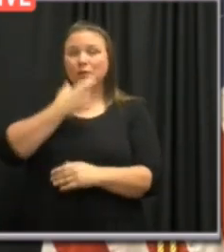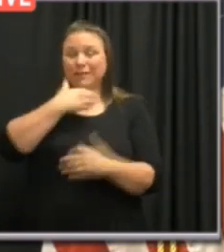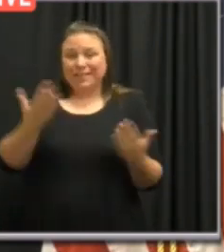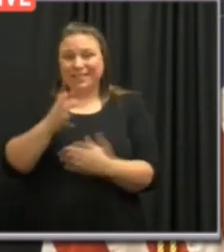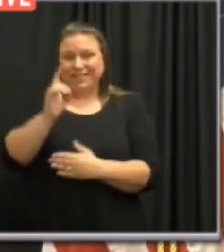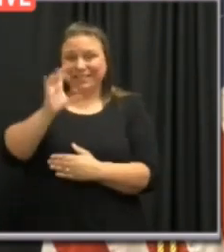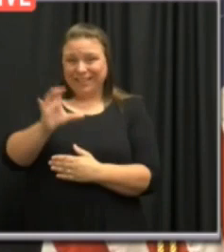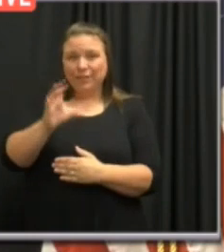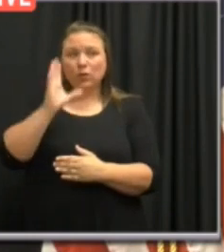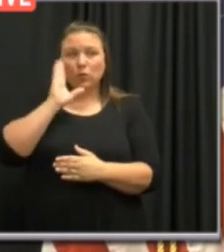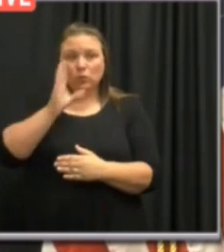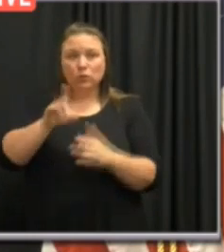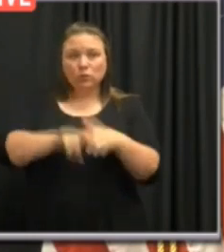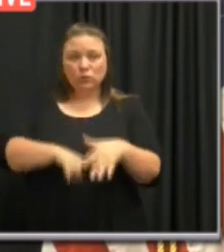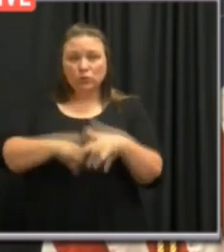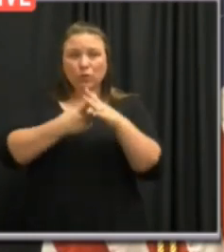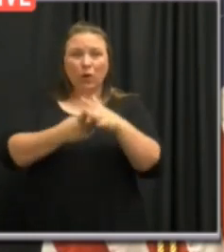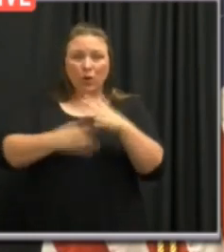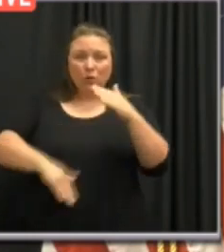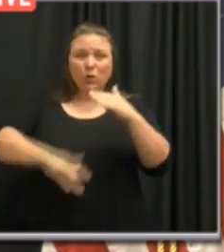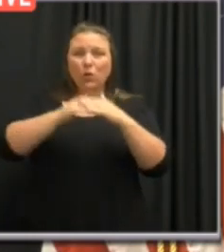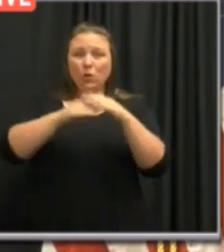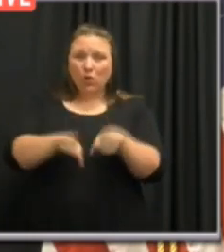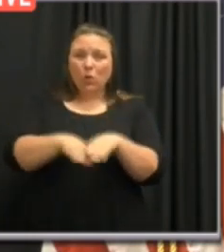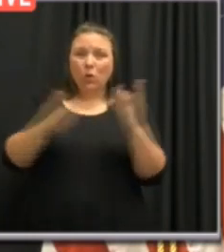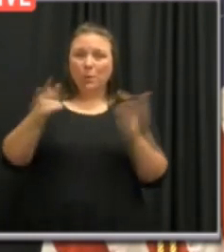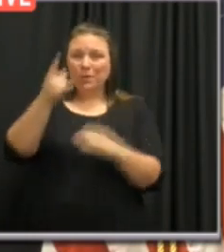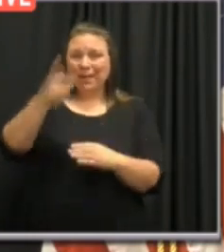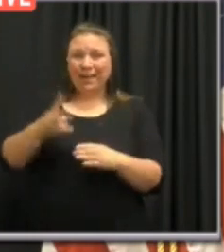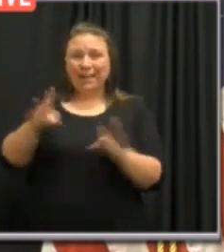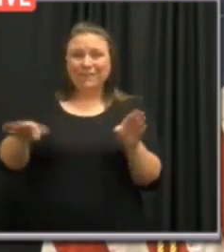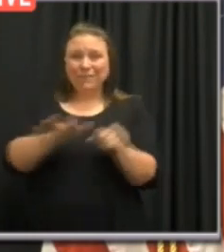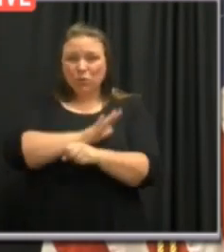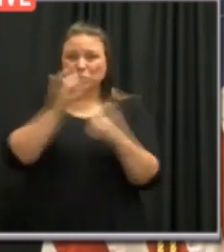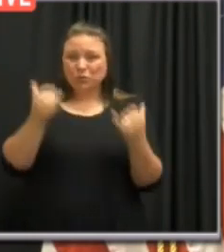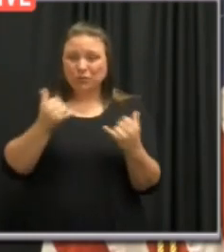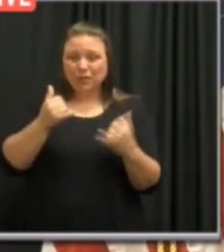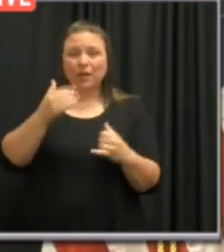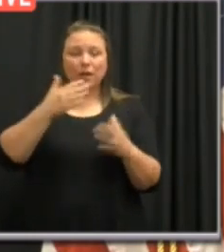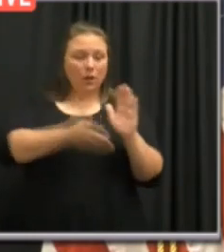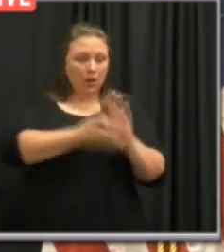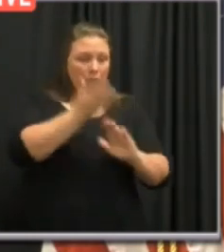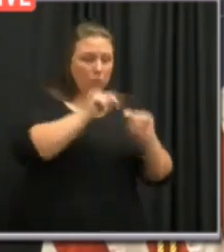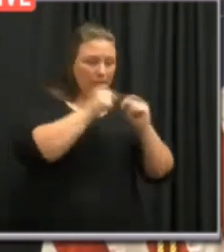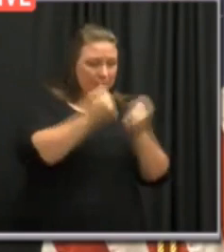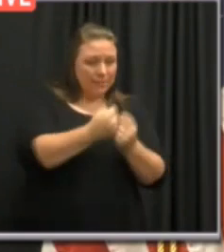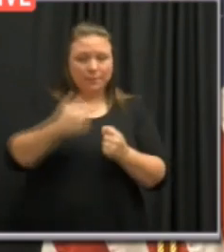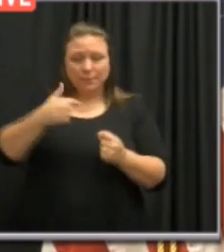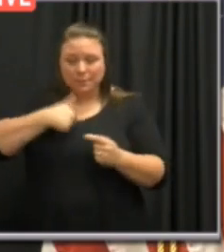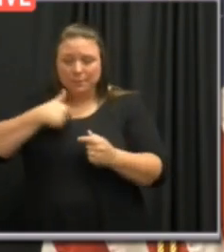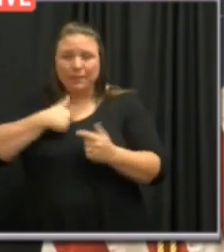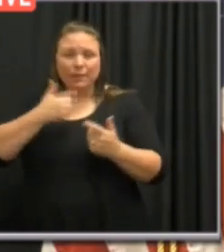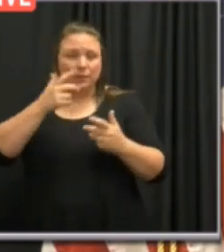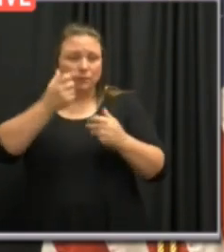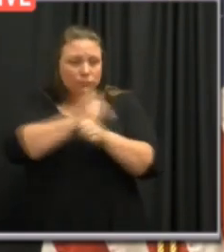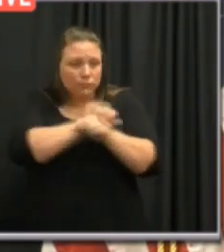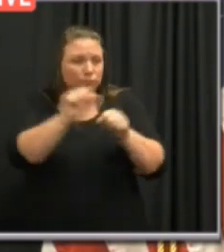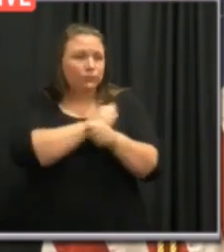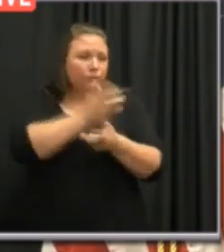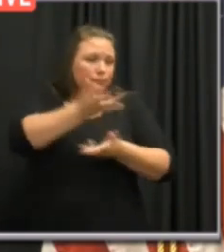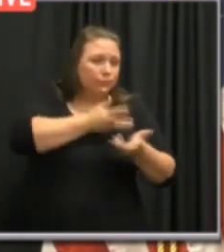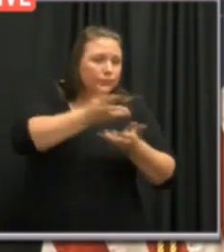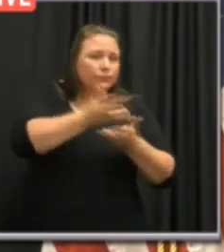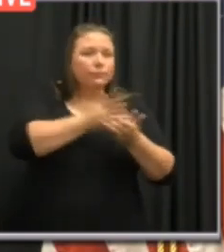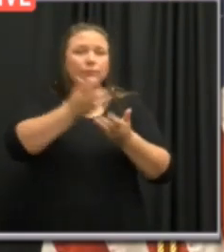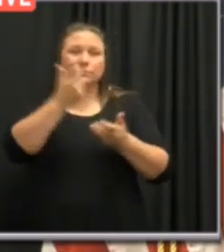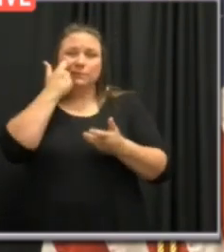County that are moving to 50% capacity today. The operations team and I have worked through these restaurants this past week to ensure